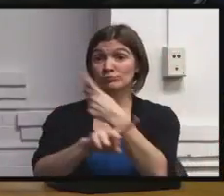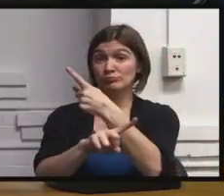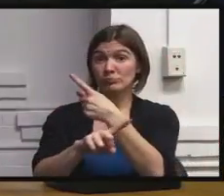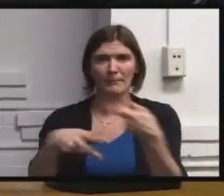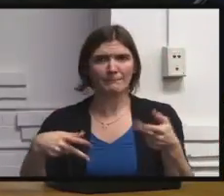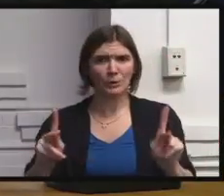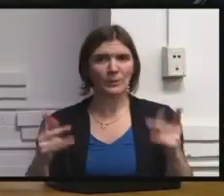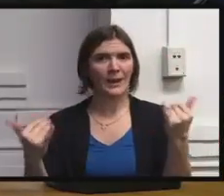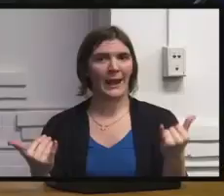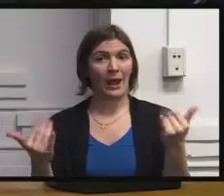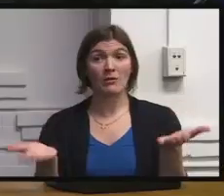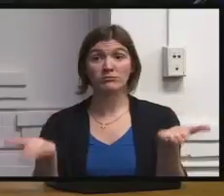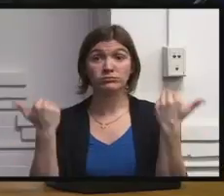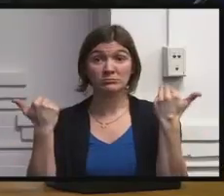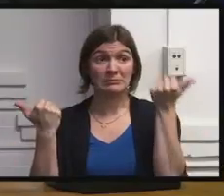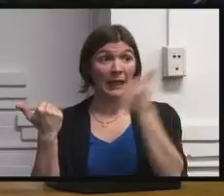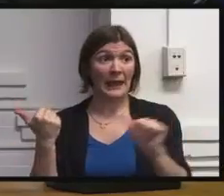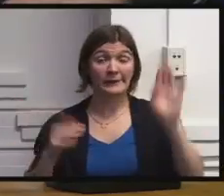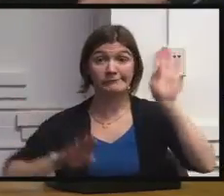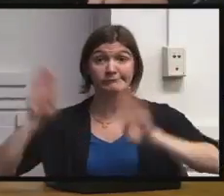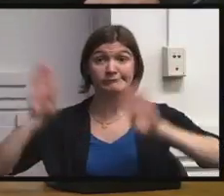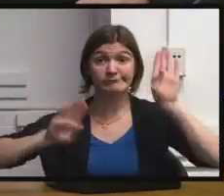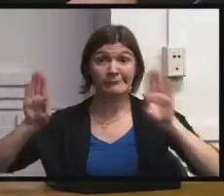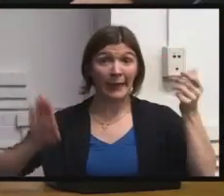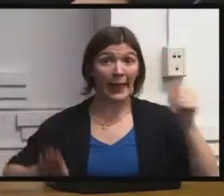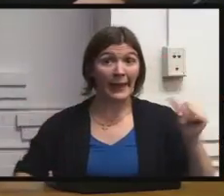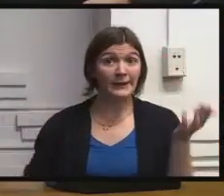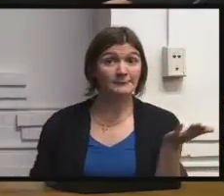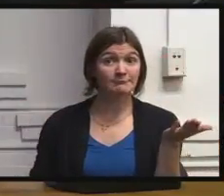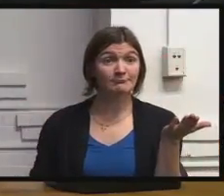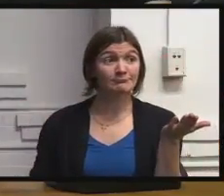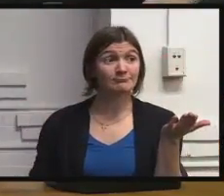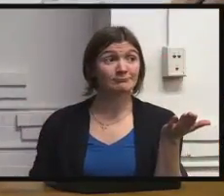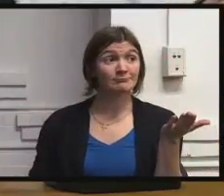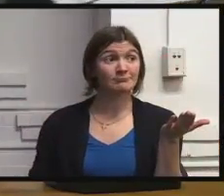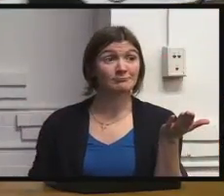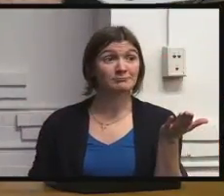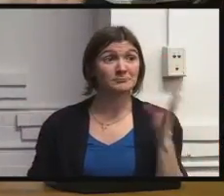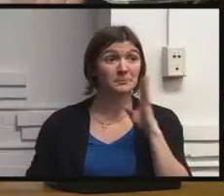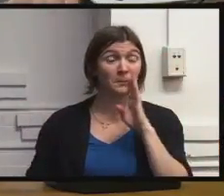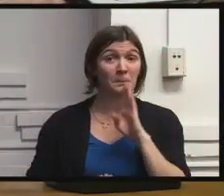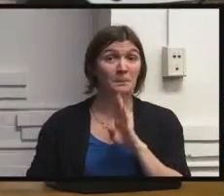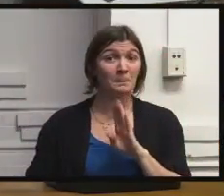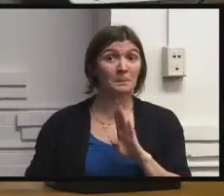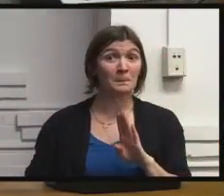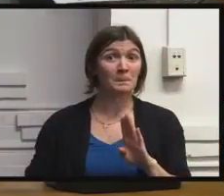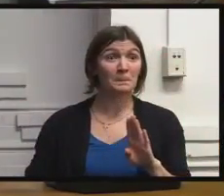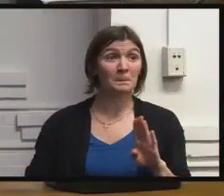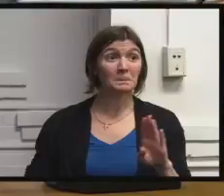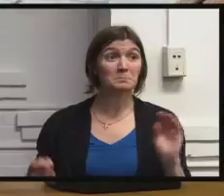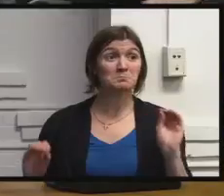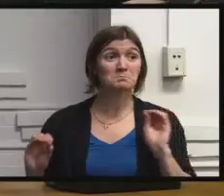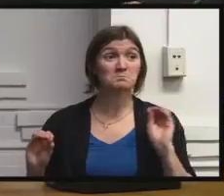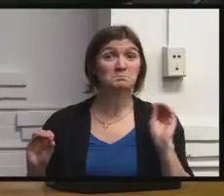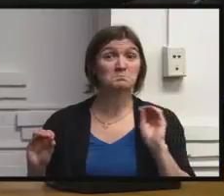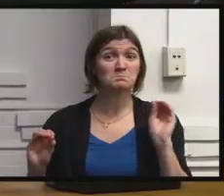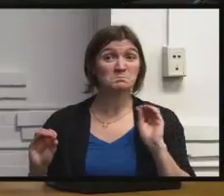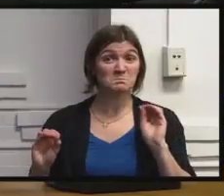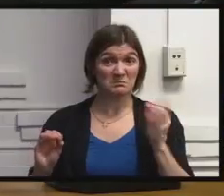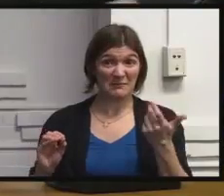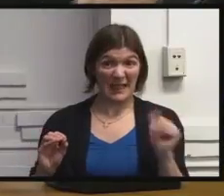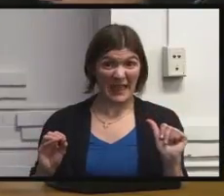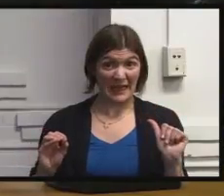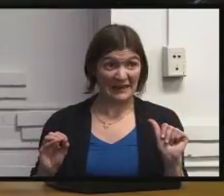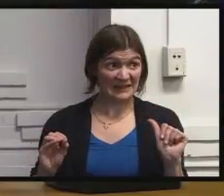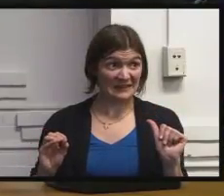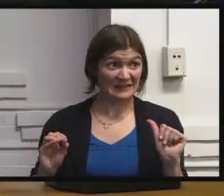that's not on the agenda to do so. Is there anybody who's in attendance who wants to speak to something that's not on our regular business